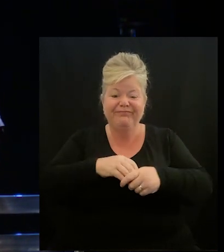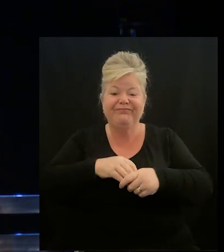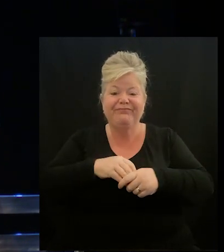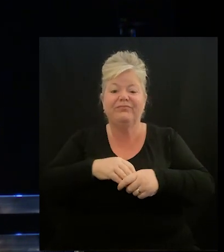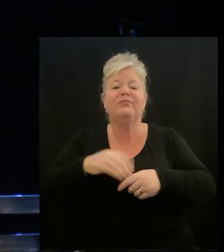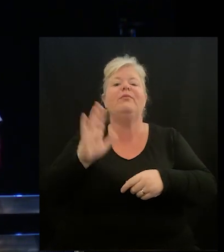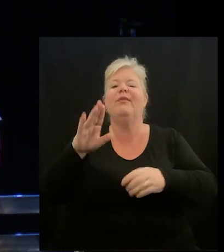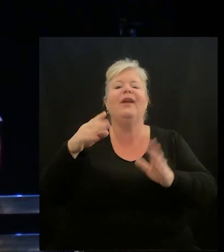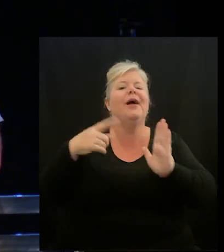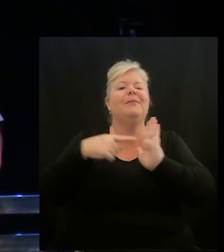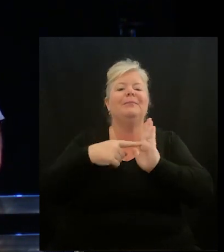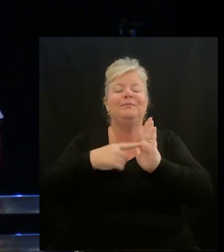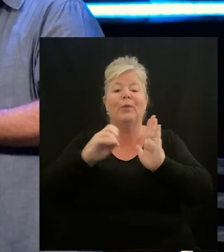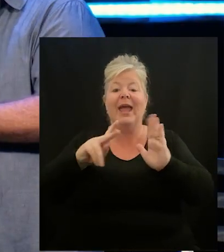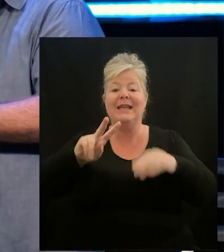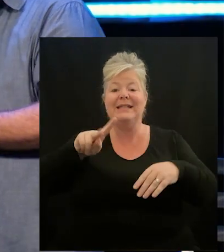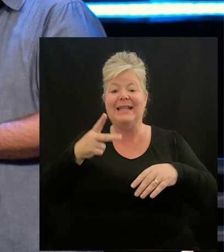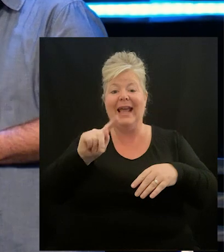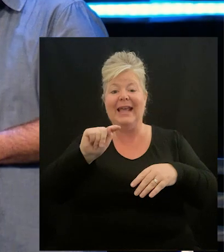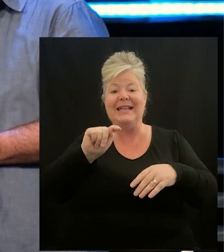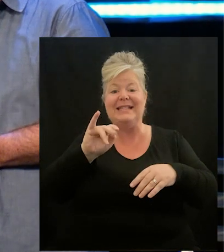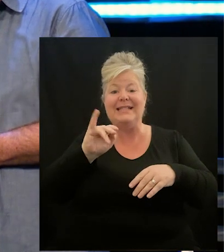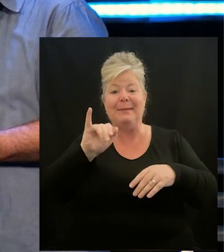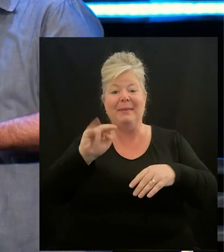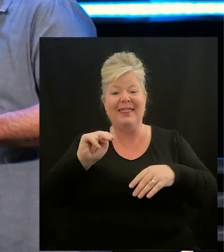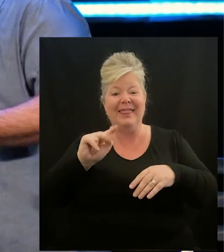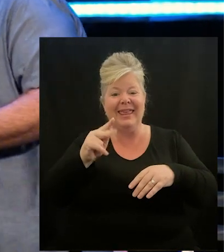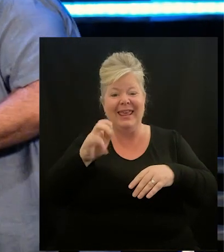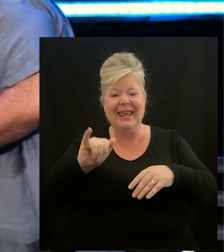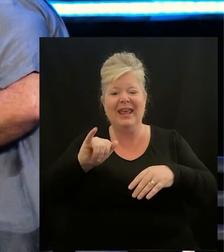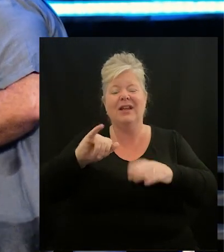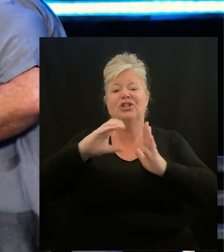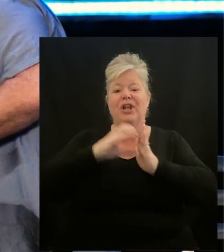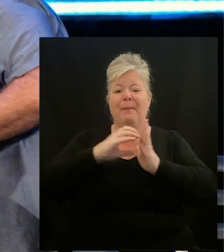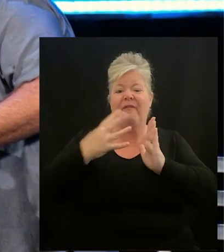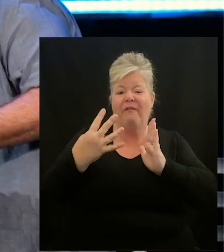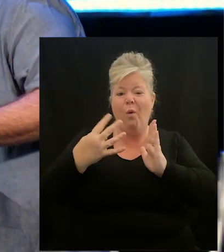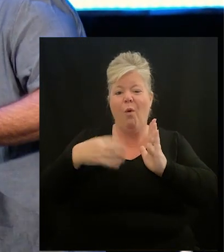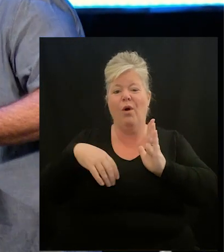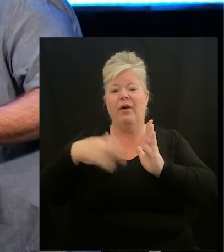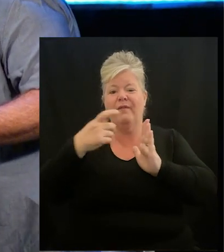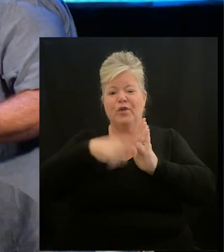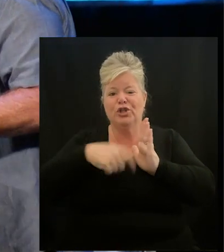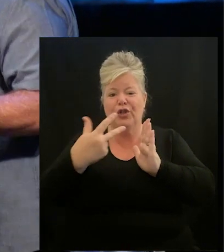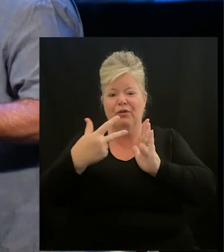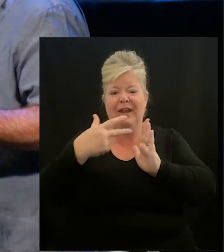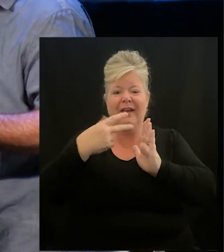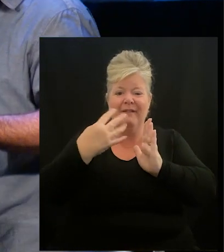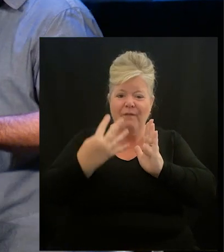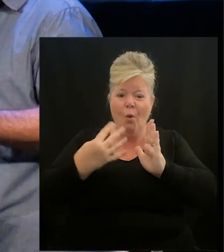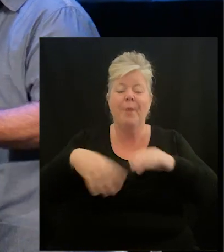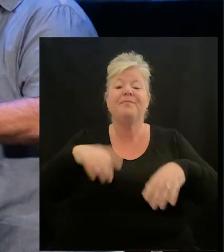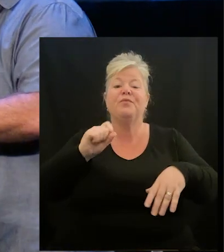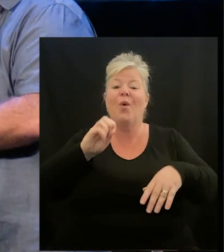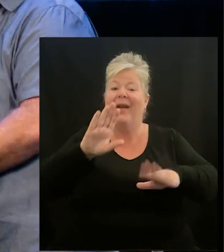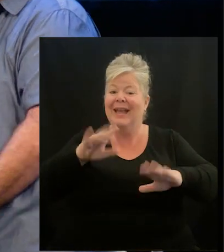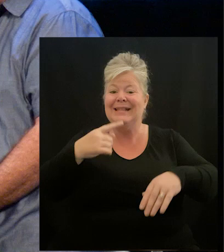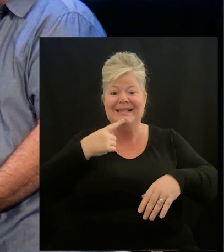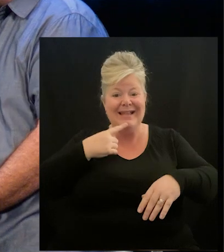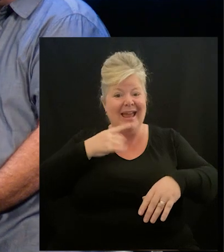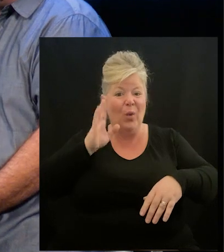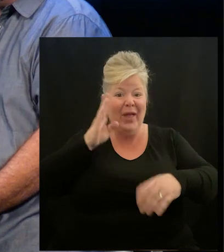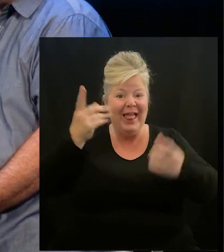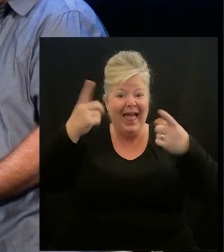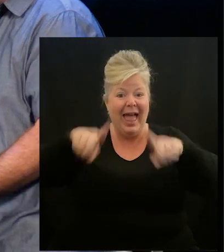in the way of Jesus. Check this out. In 2 Timothy chapter 4, verses 3 and 4, Paul said, "For the time will come when people will not put